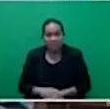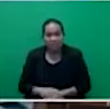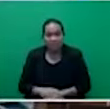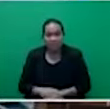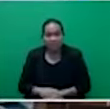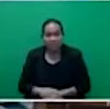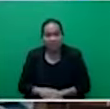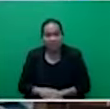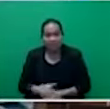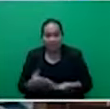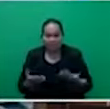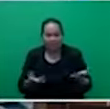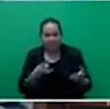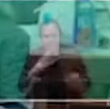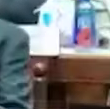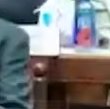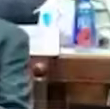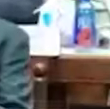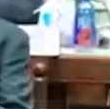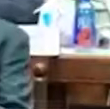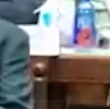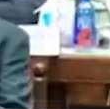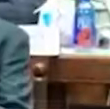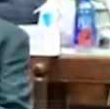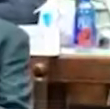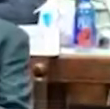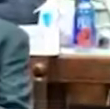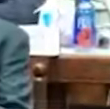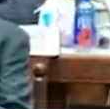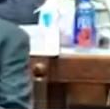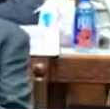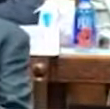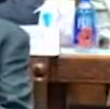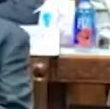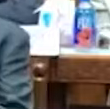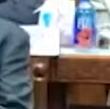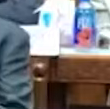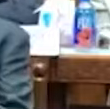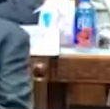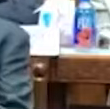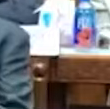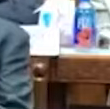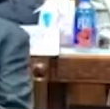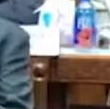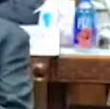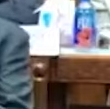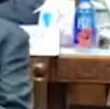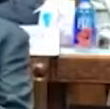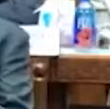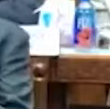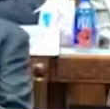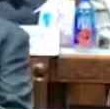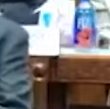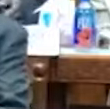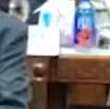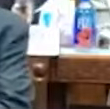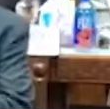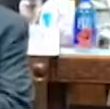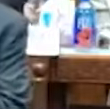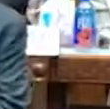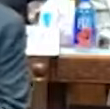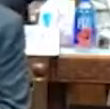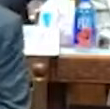he's just howling. It's just noise. Mr. Speaker, sir. Mr. Speaker, sir, on the debt issue, Fiji's debt is at sustainable. Mr.